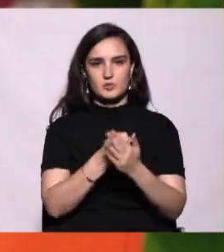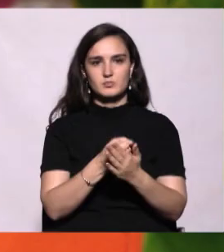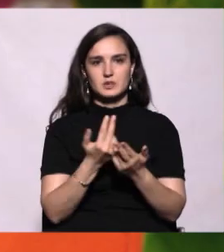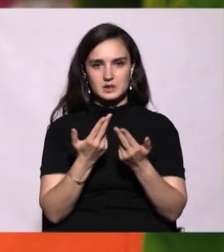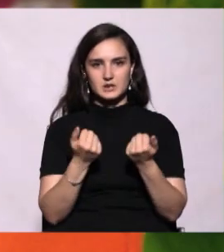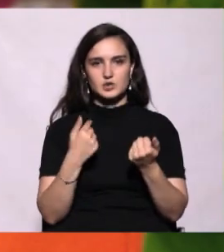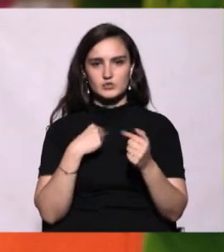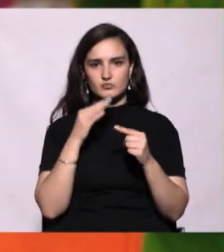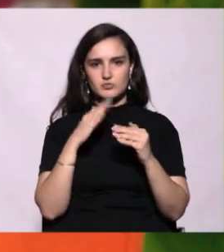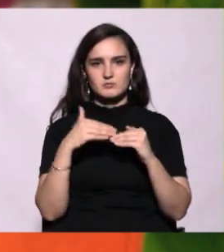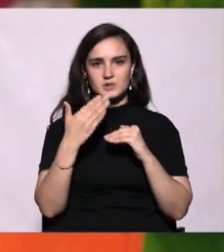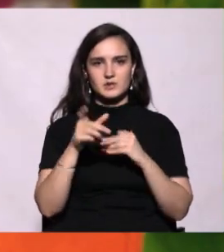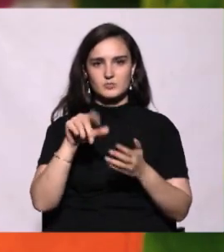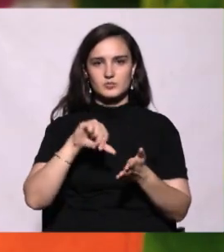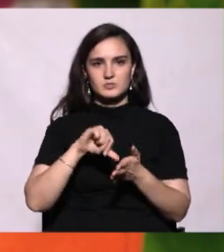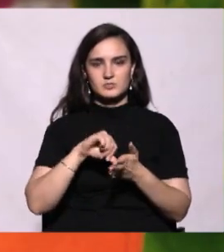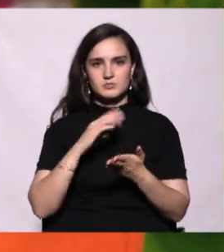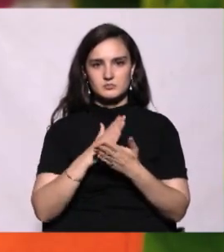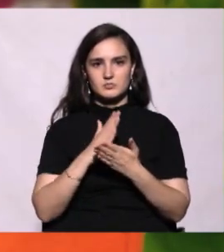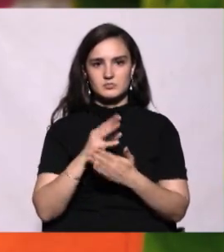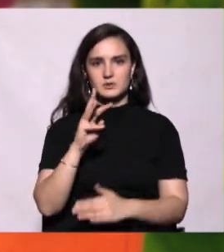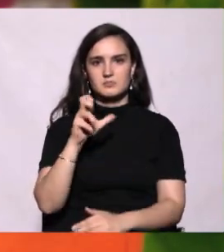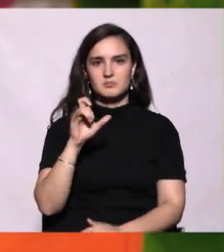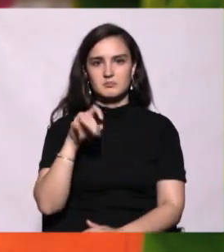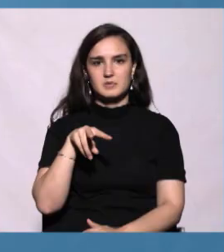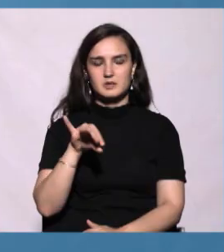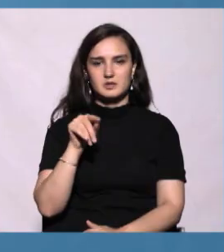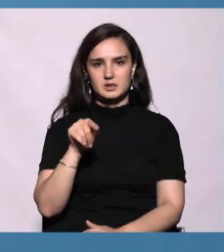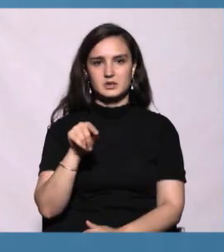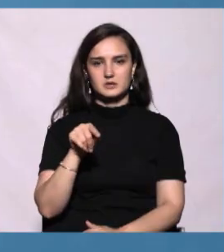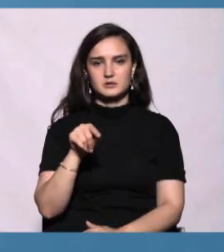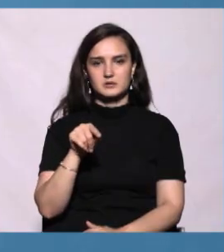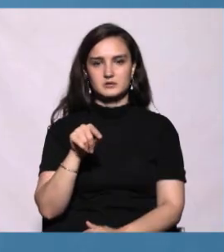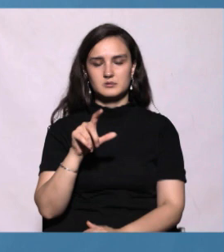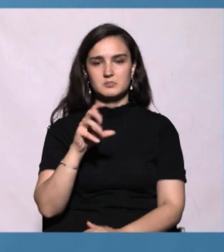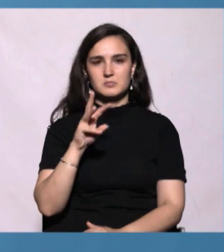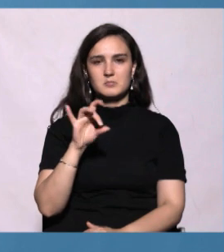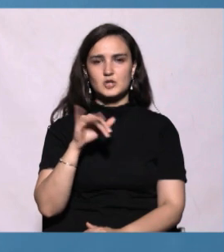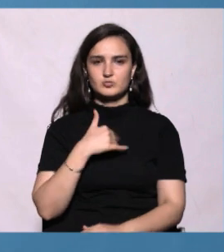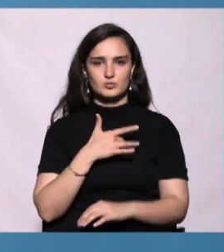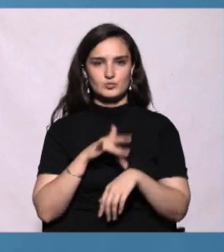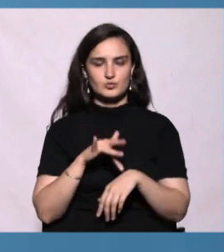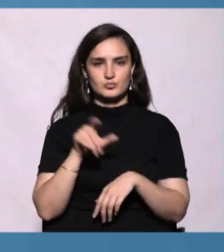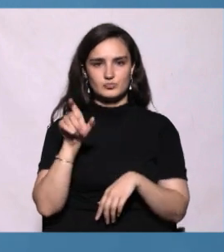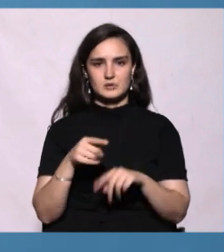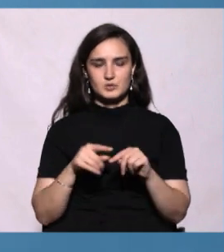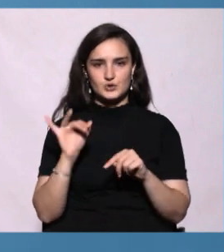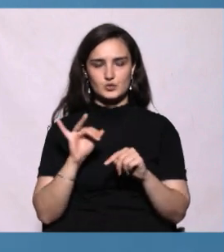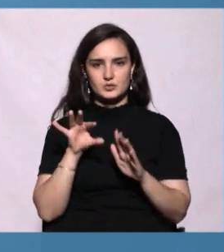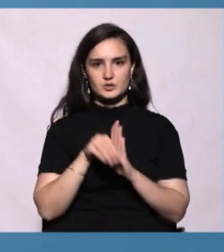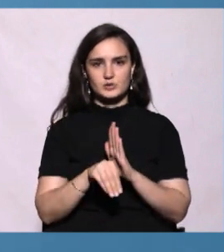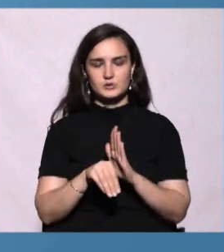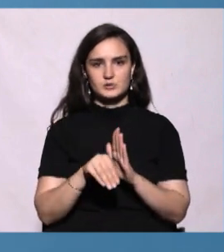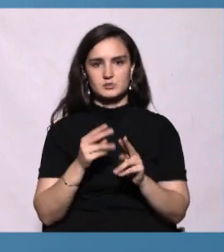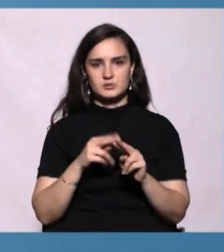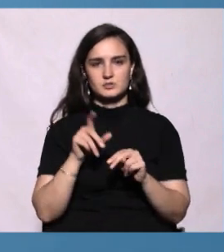Yes, our next character is Merlin. To be honest, my favorite character from this story. Wizard.